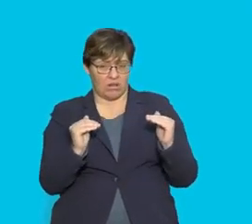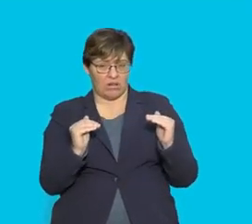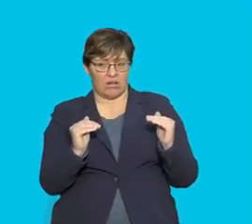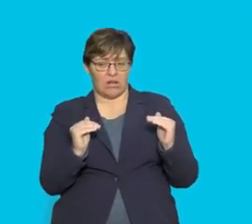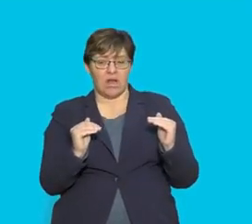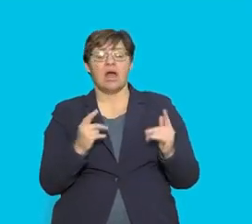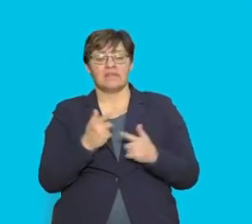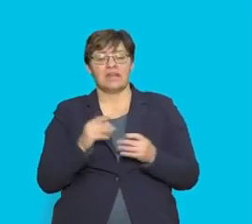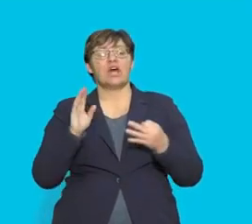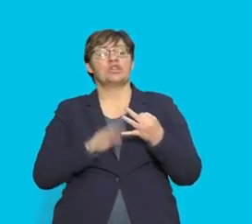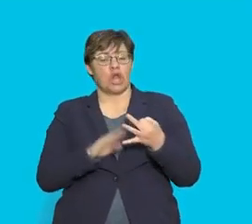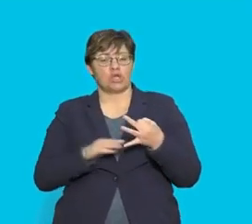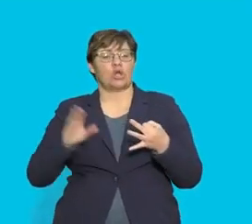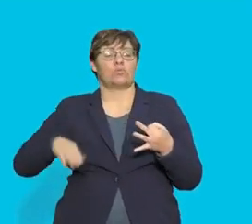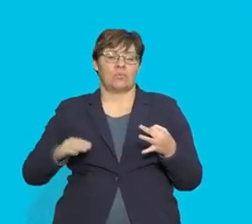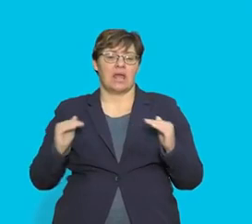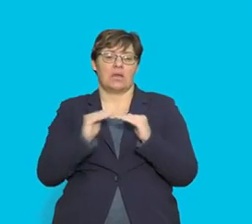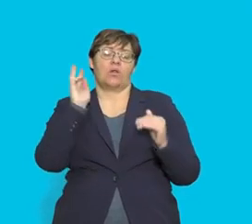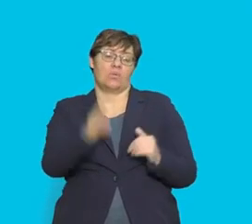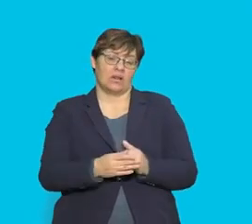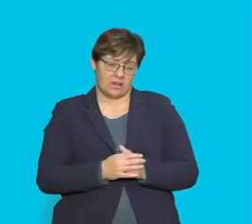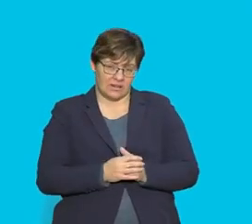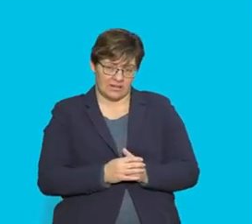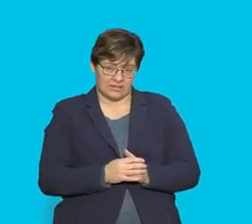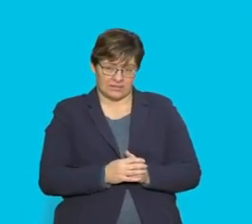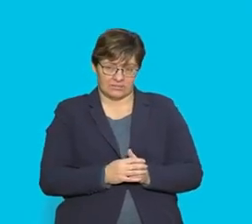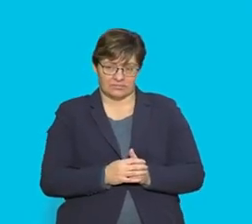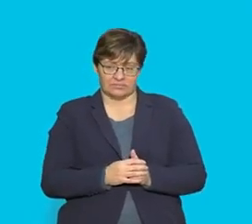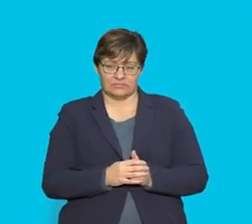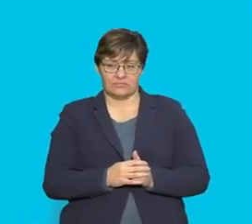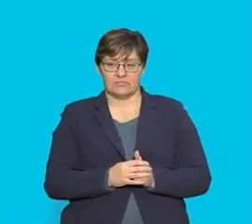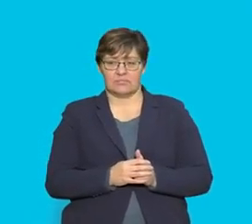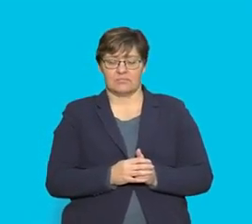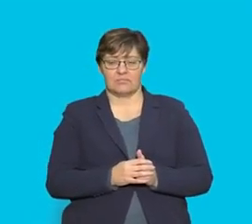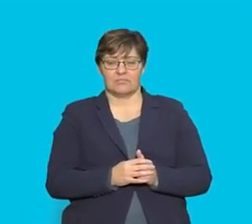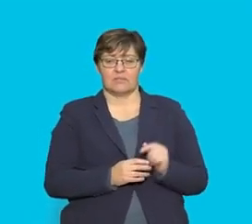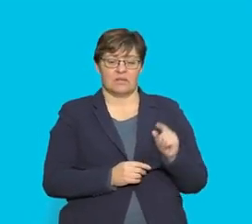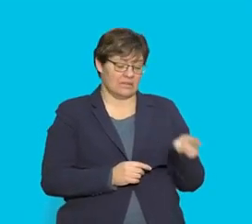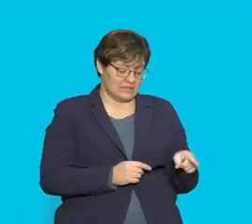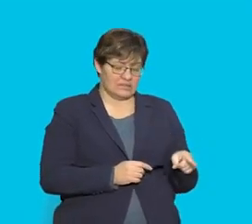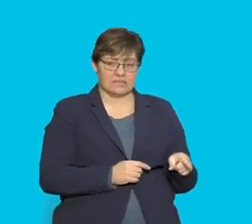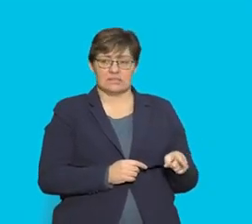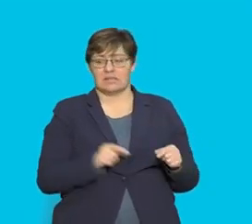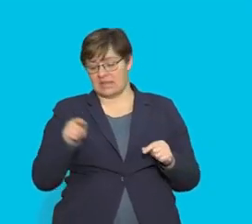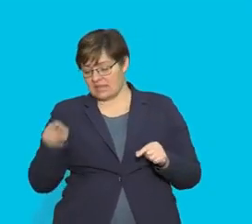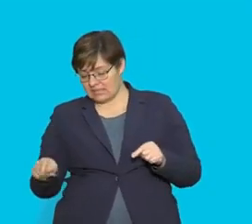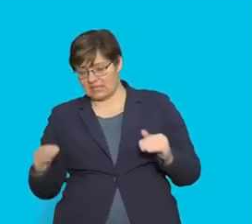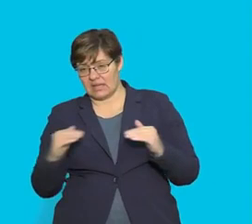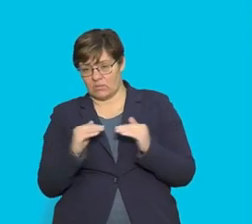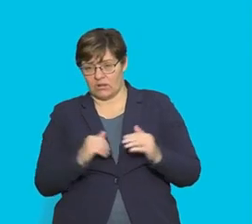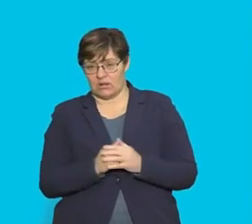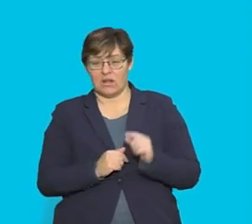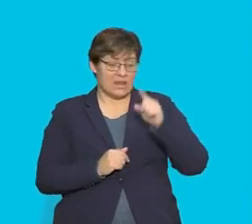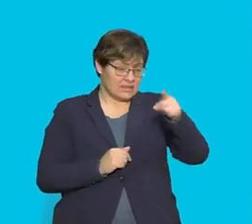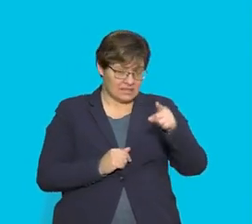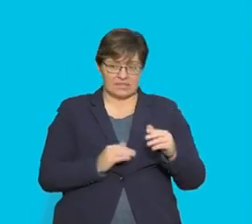equal. I promise you, the third one will be equal. So quickly, this is what I mean. If you say this is equals to that,